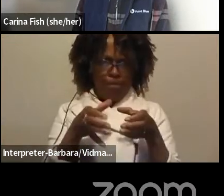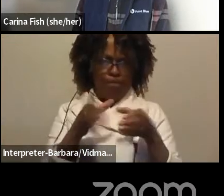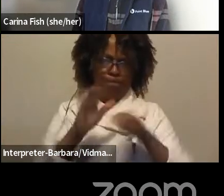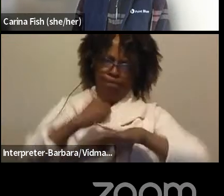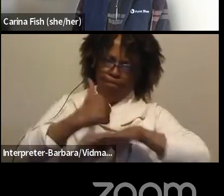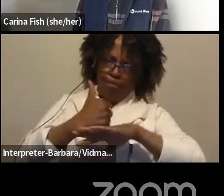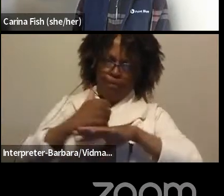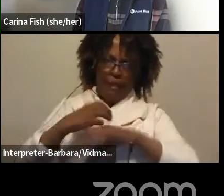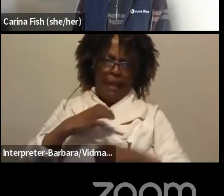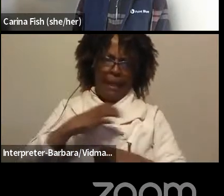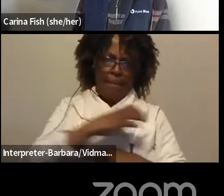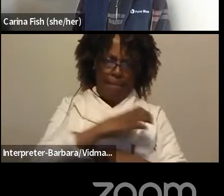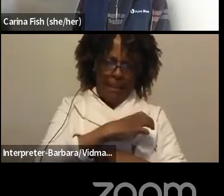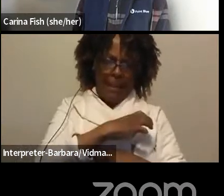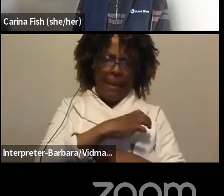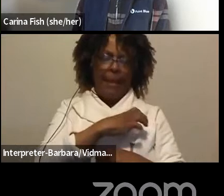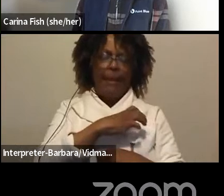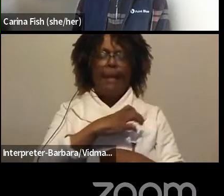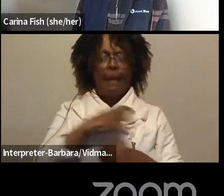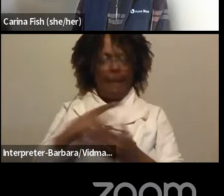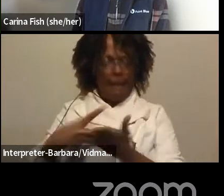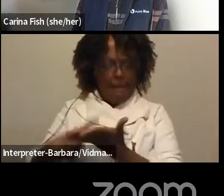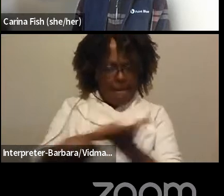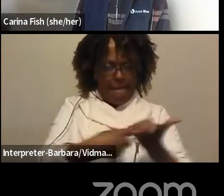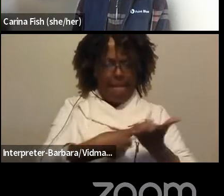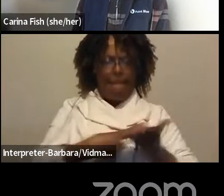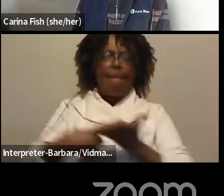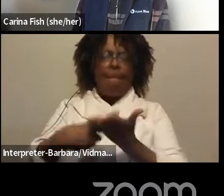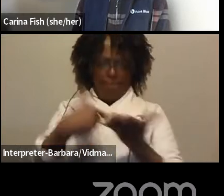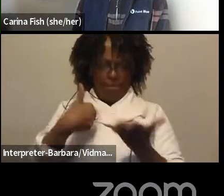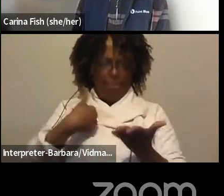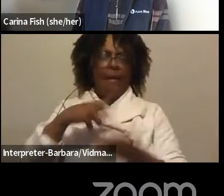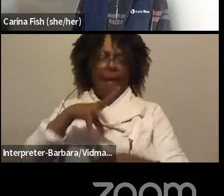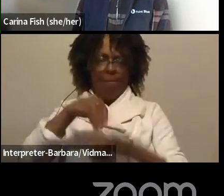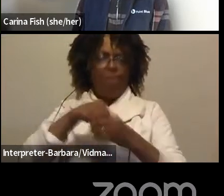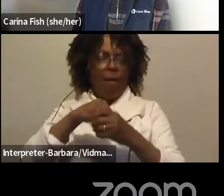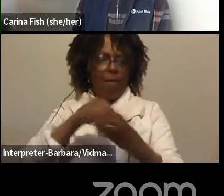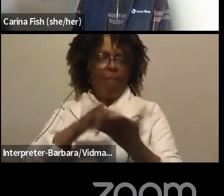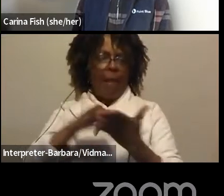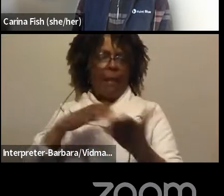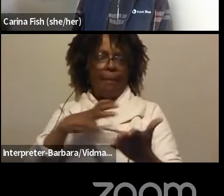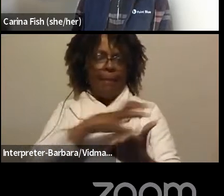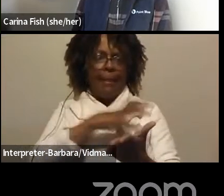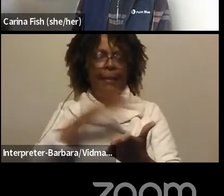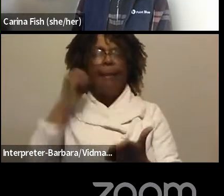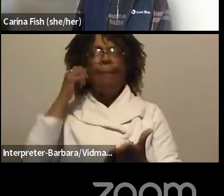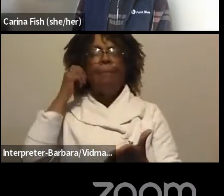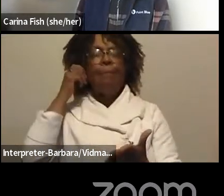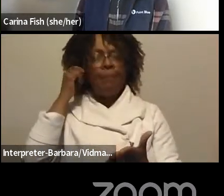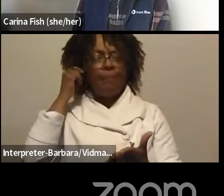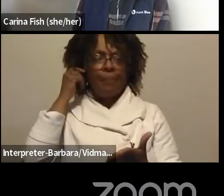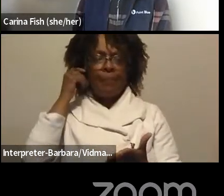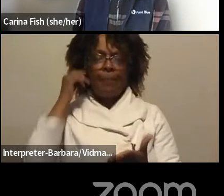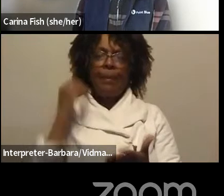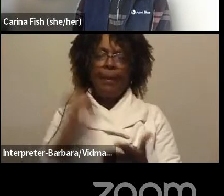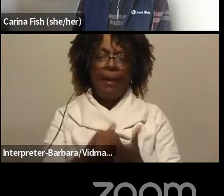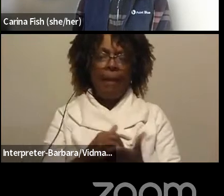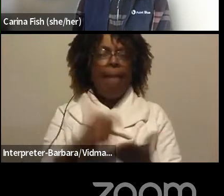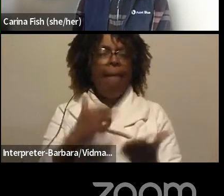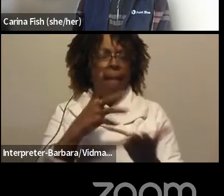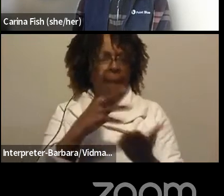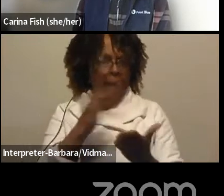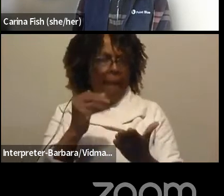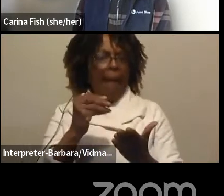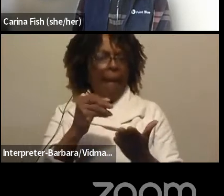And I was a part of the committee for that year. And I think hopefully the things that we did